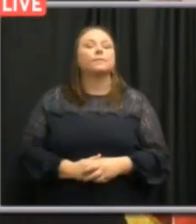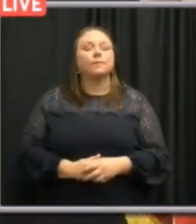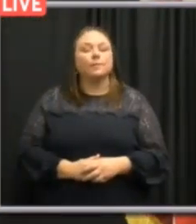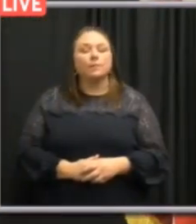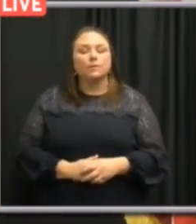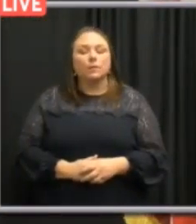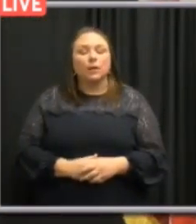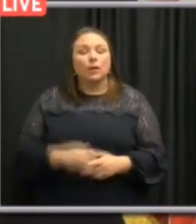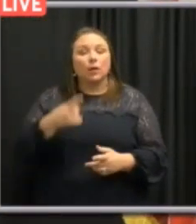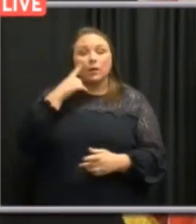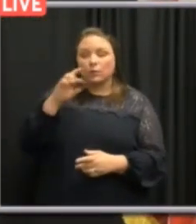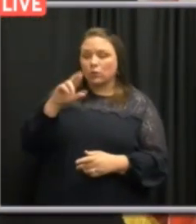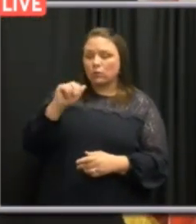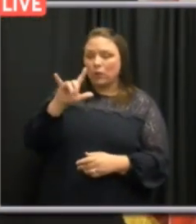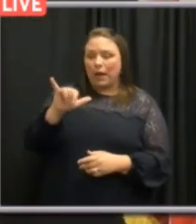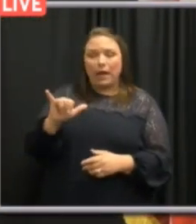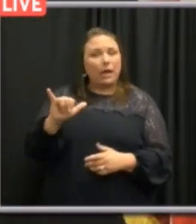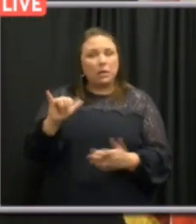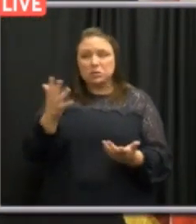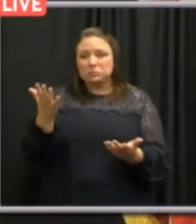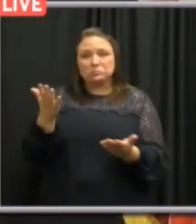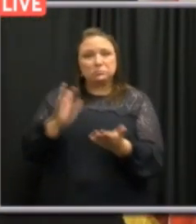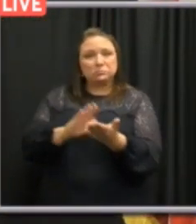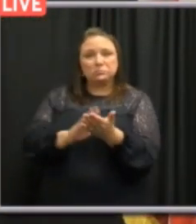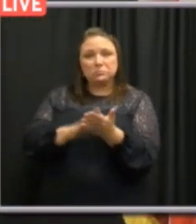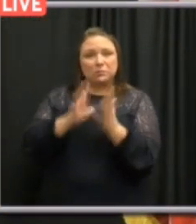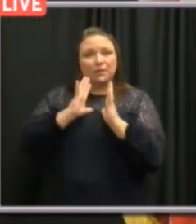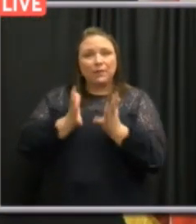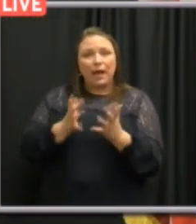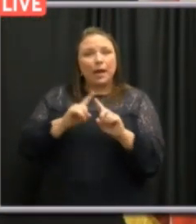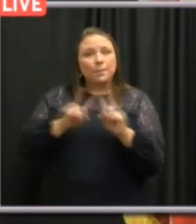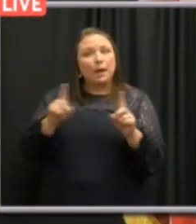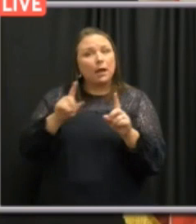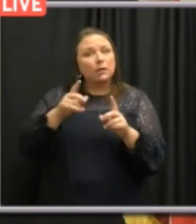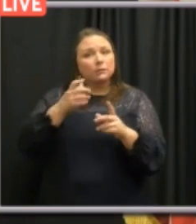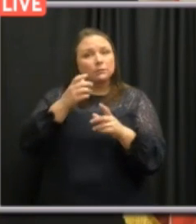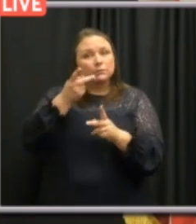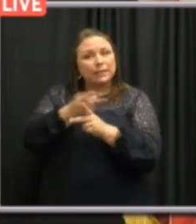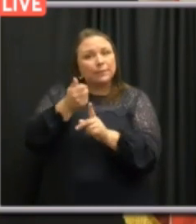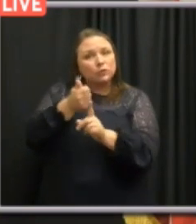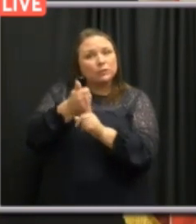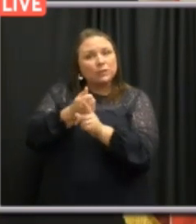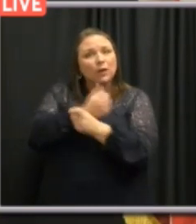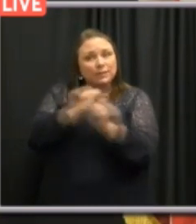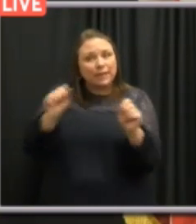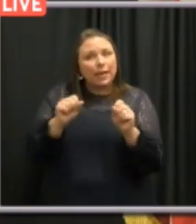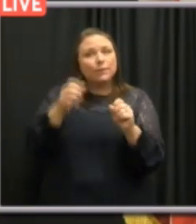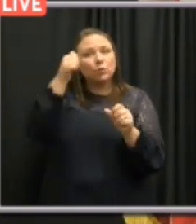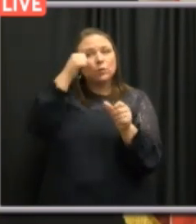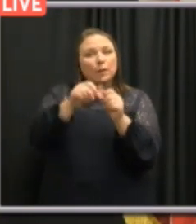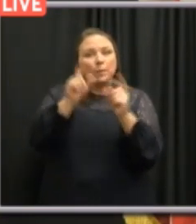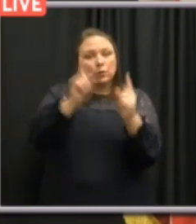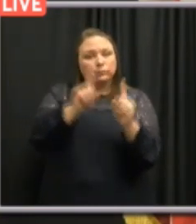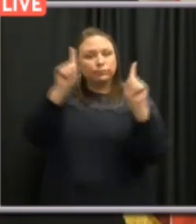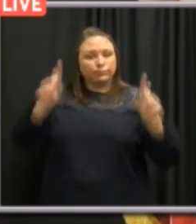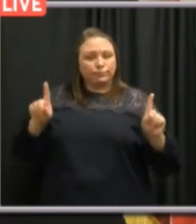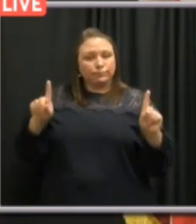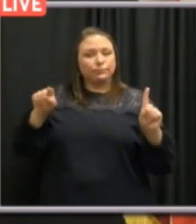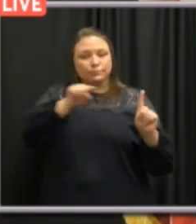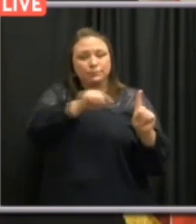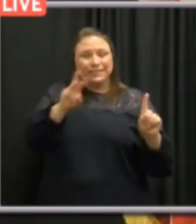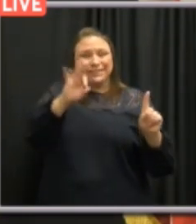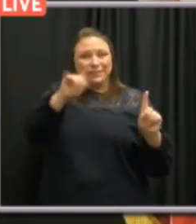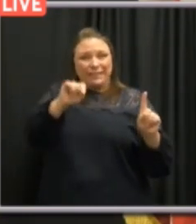Well, for the rally, I'm all for the rally. I just want everybody to do it safely. And remember to socially distance yourself while you're doing the